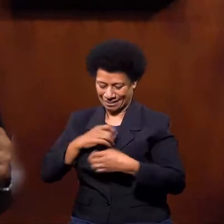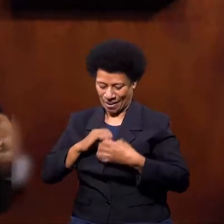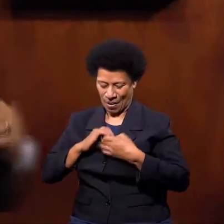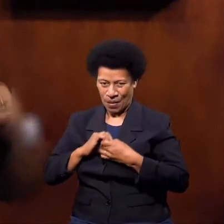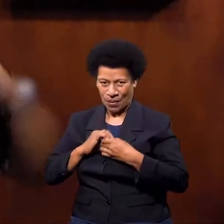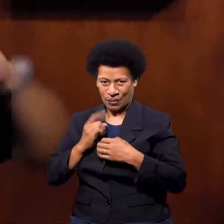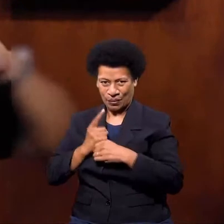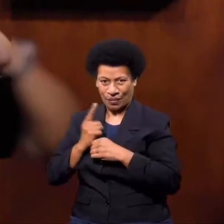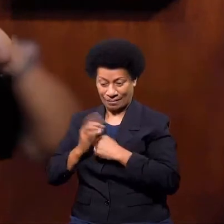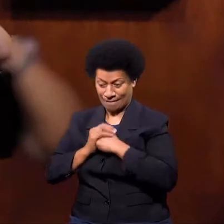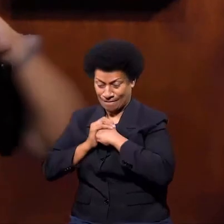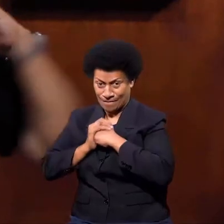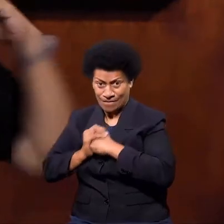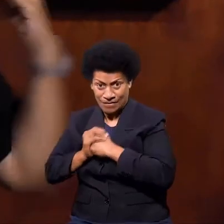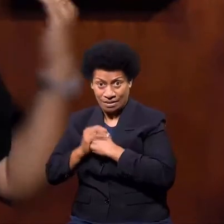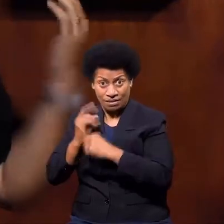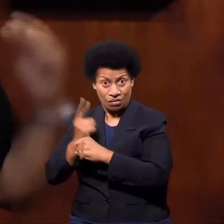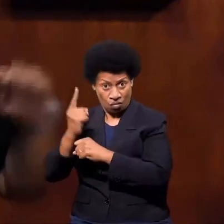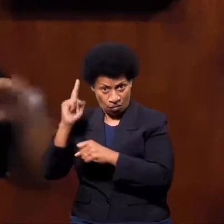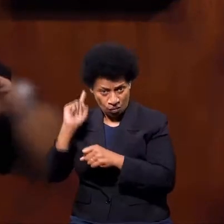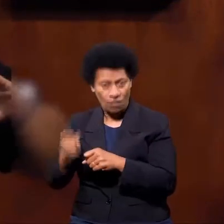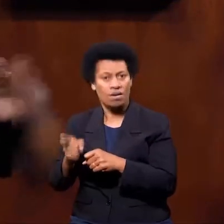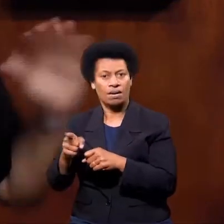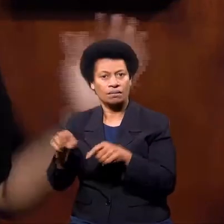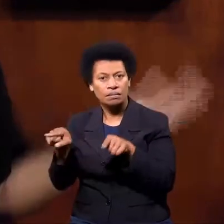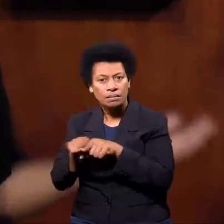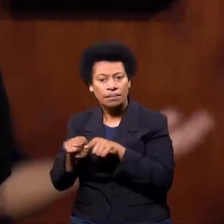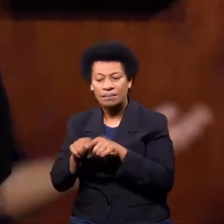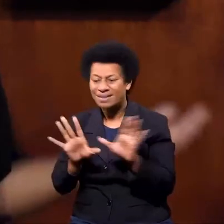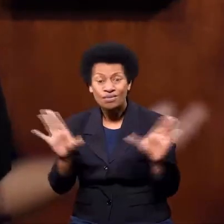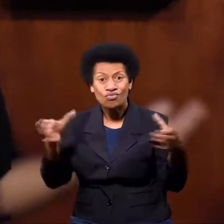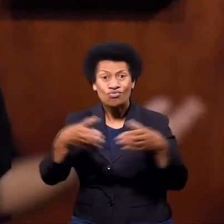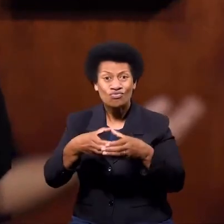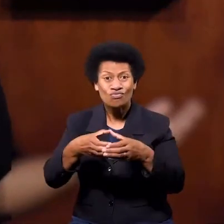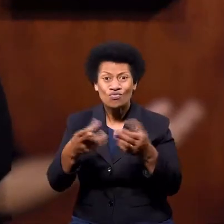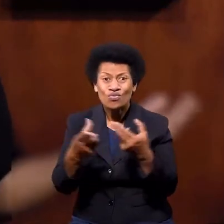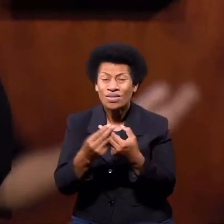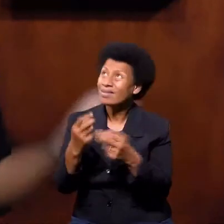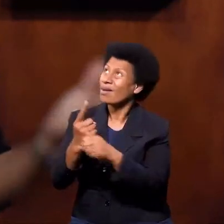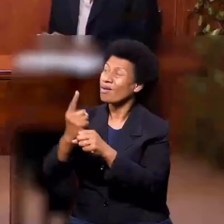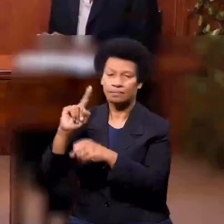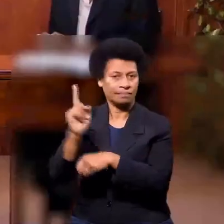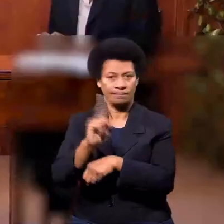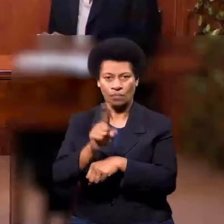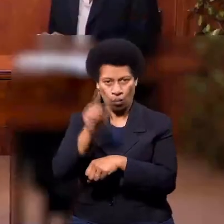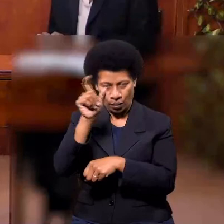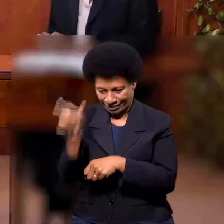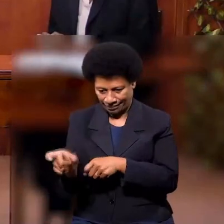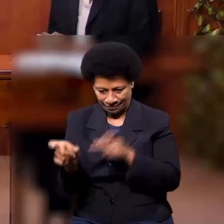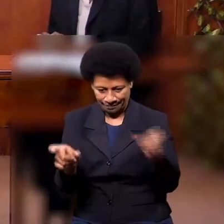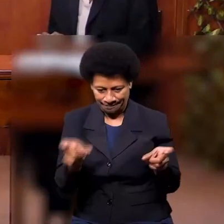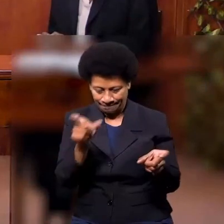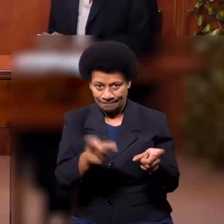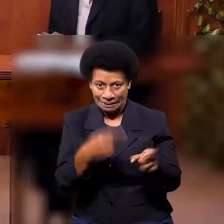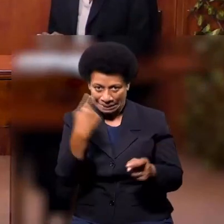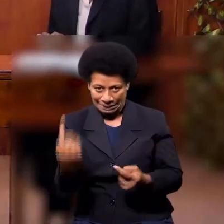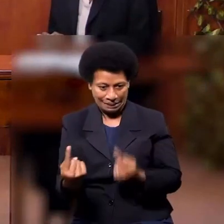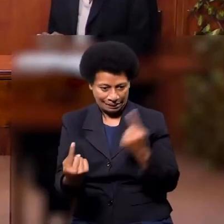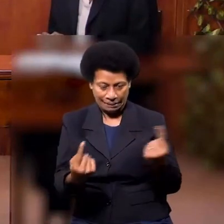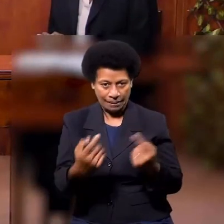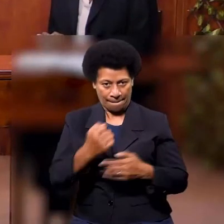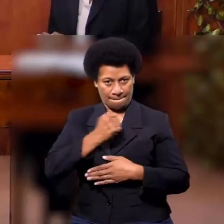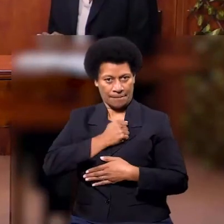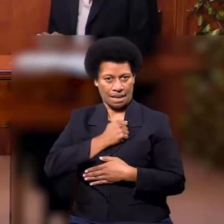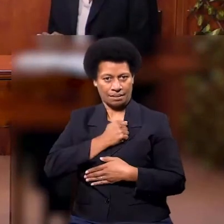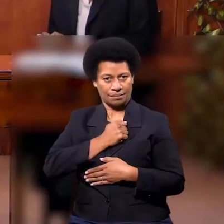God rather than a God, you know, whose attention is shared among the group. Mm. It makes you feel, for me personally, as if